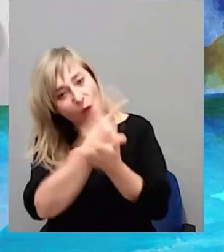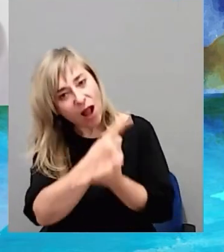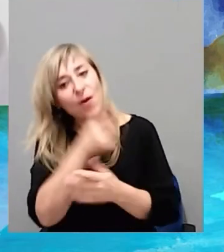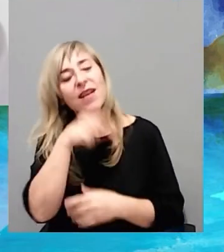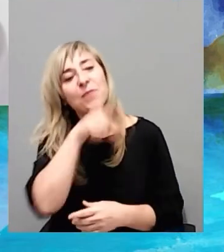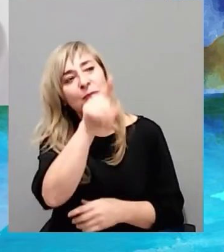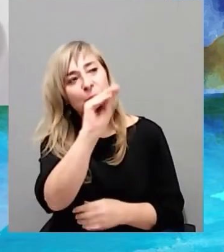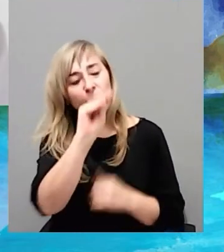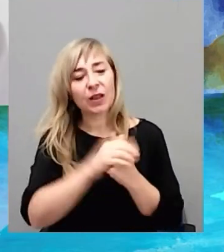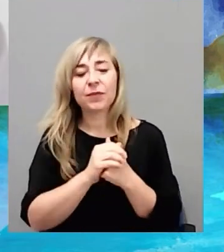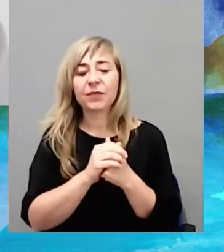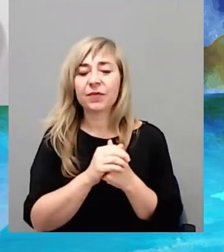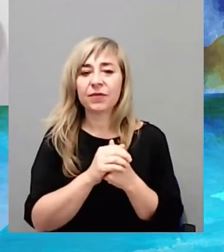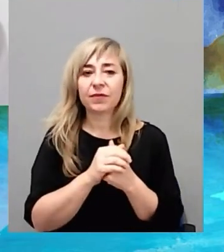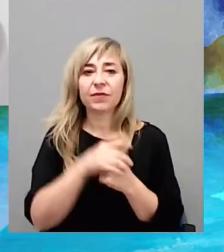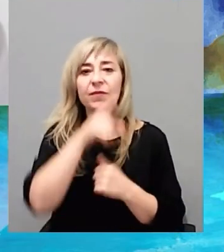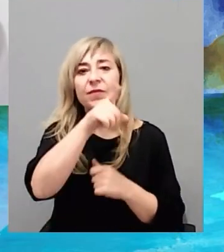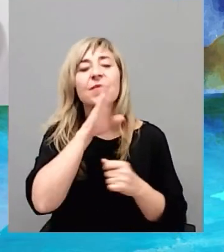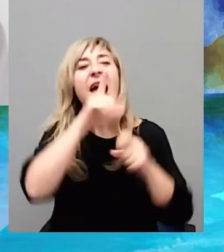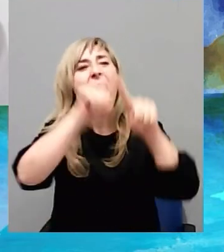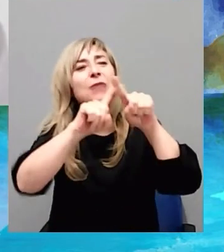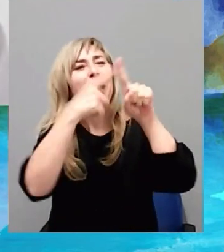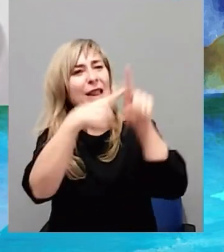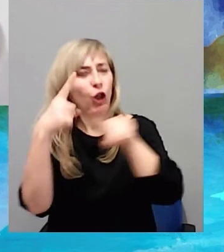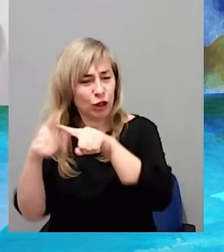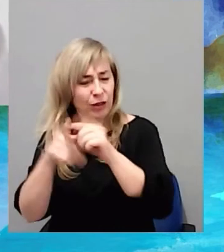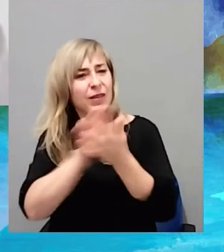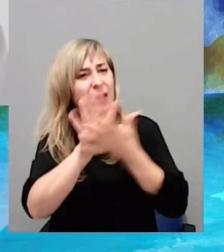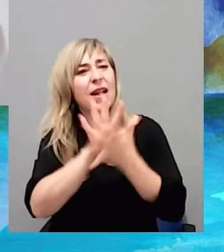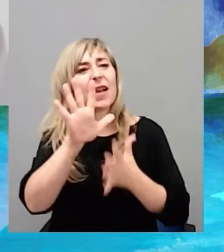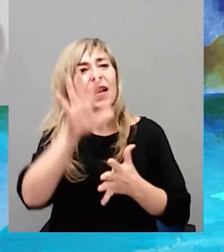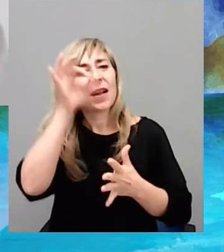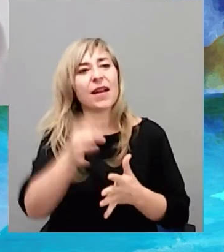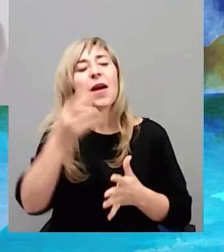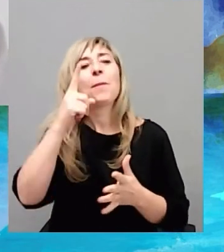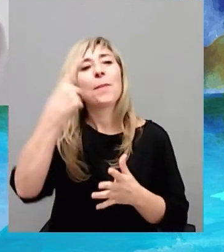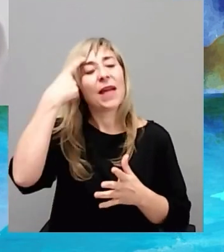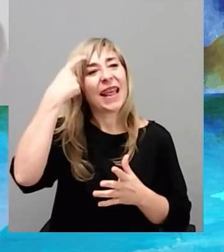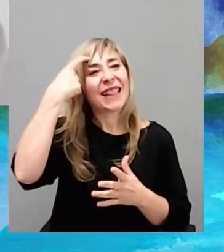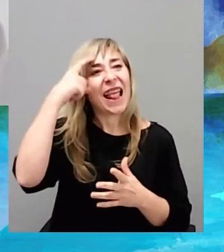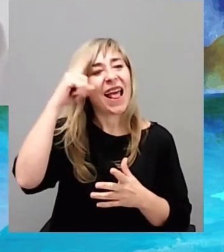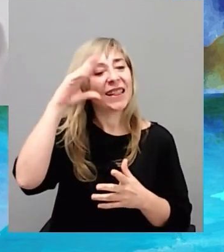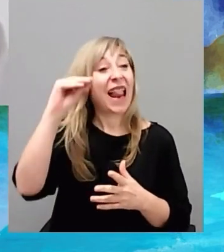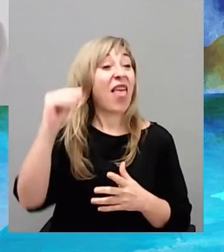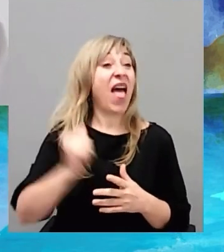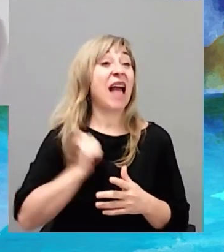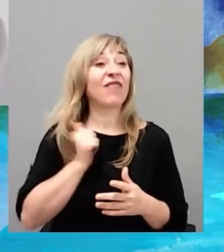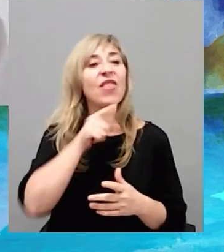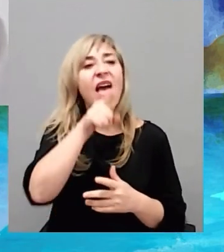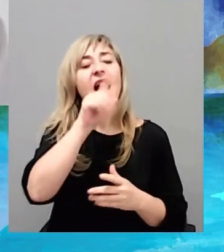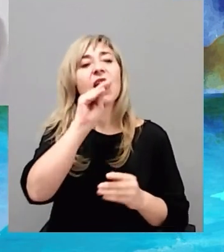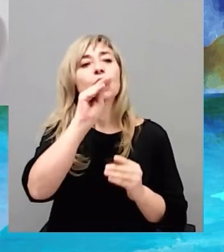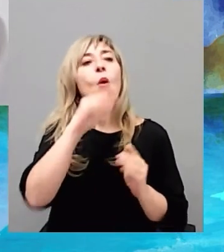is actually the role of artificial intelligence when it comes to supporting the accessibility from a